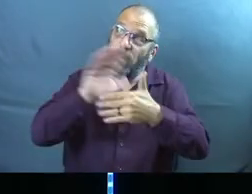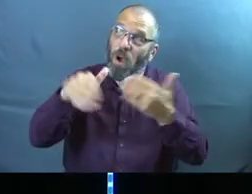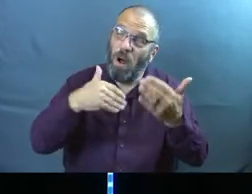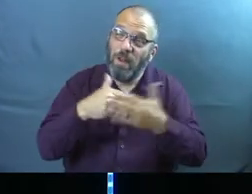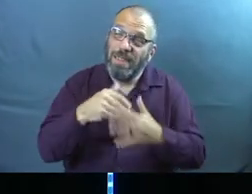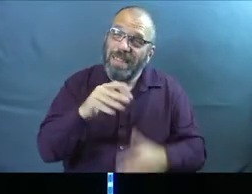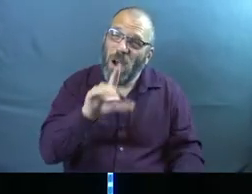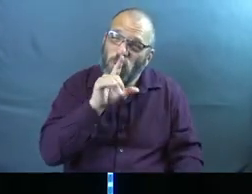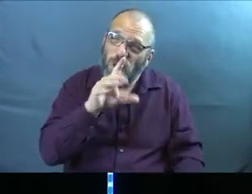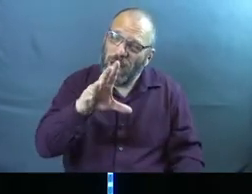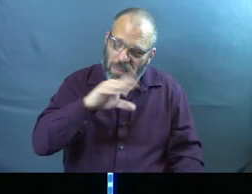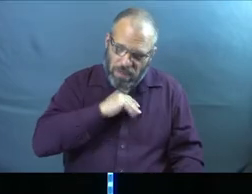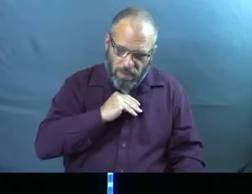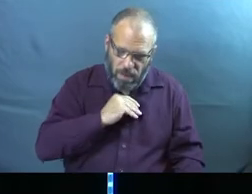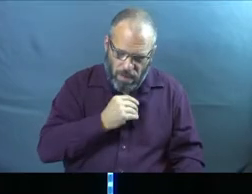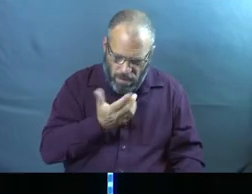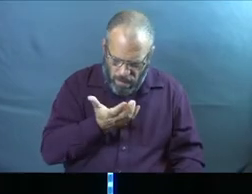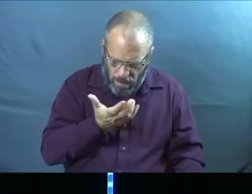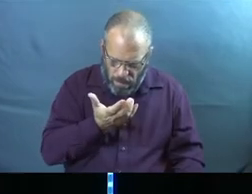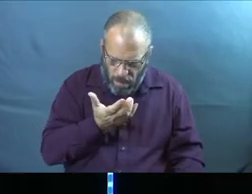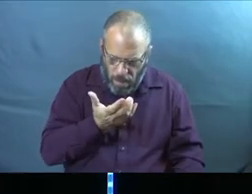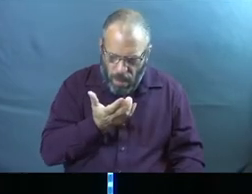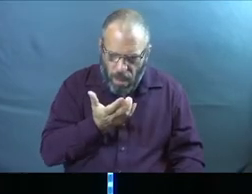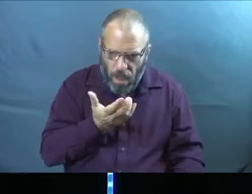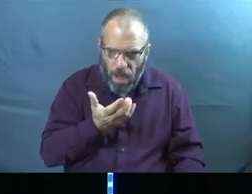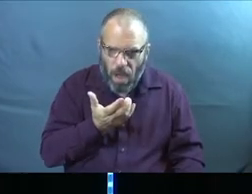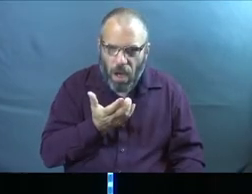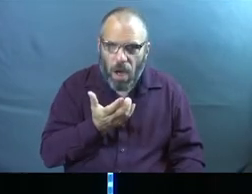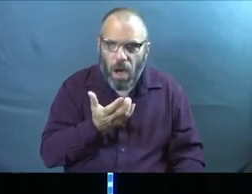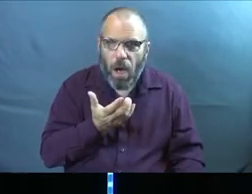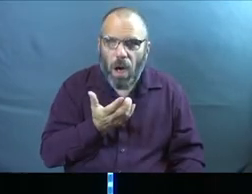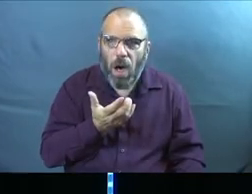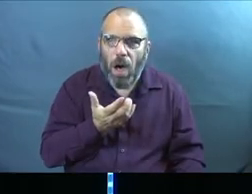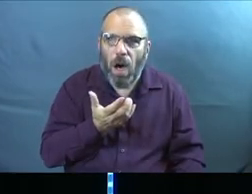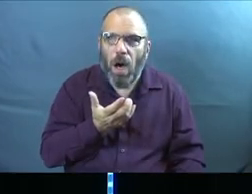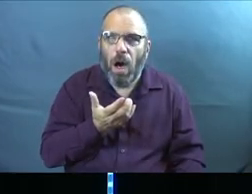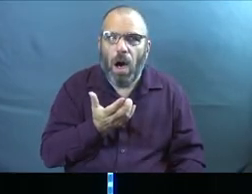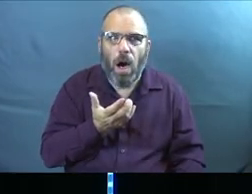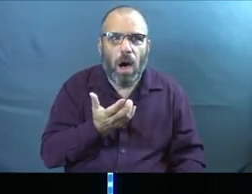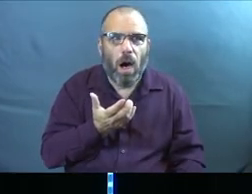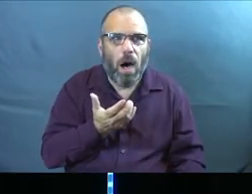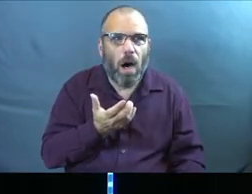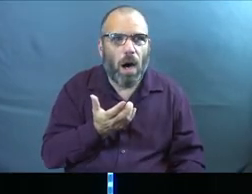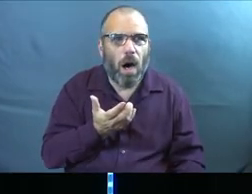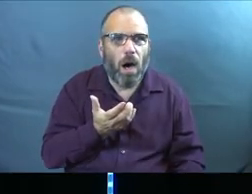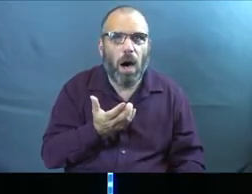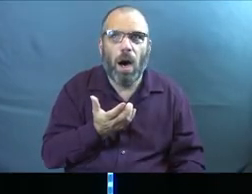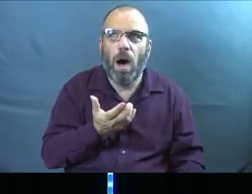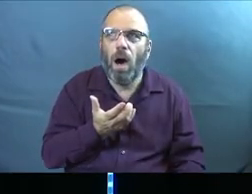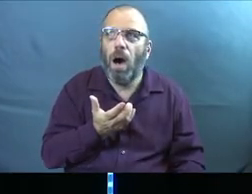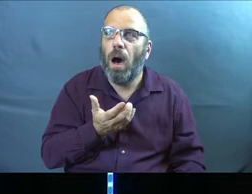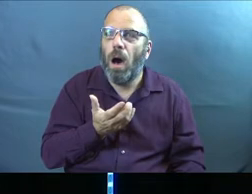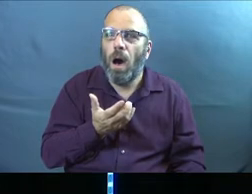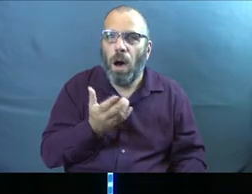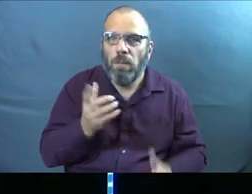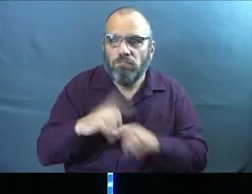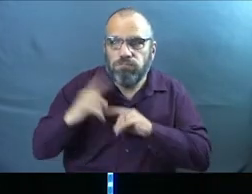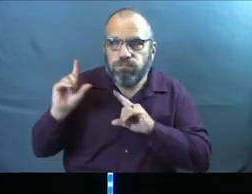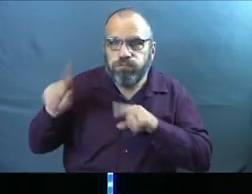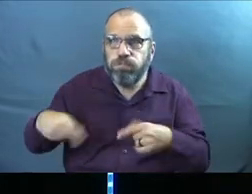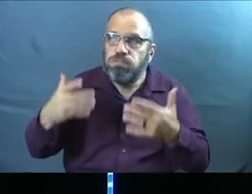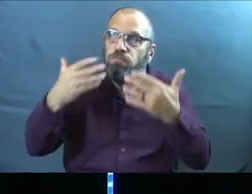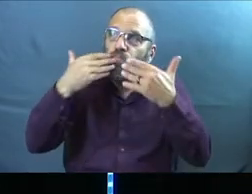And if you really take that in and you really embrace that by faith, what starts to happen is you realize just how grateful you should have been all